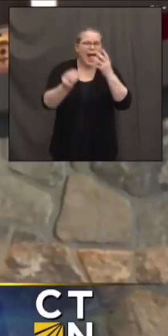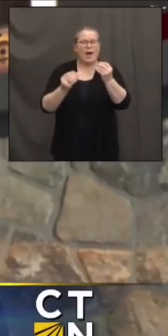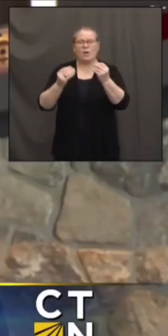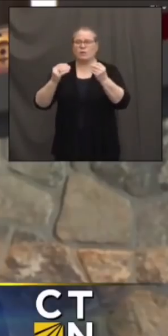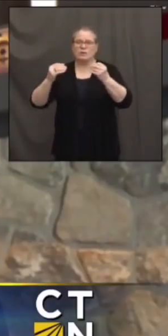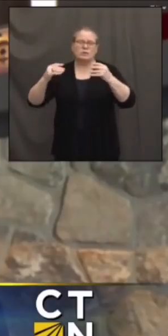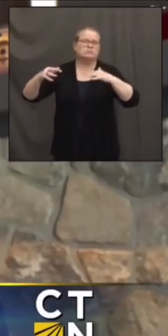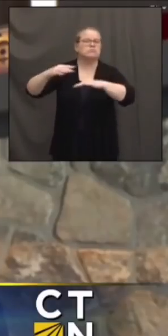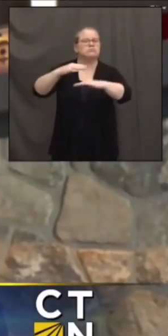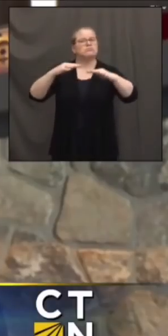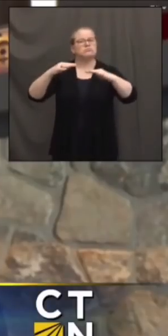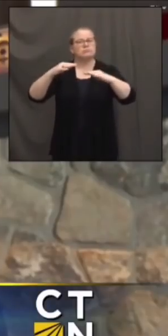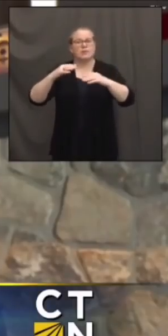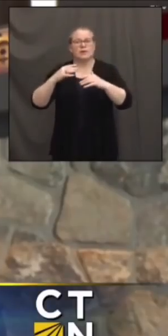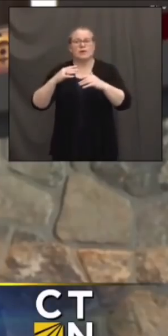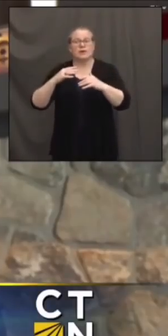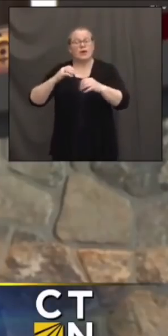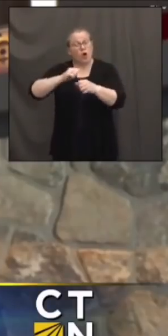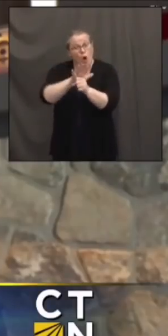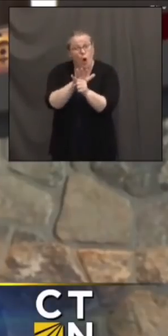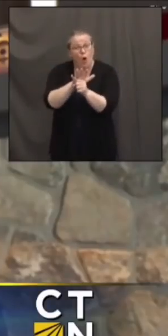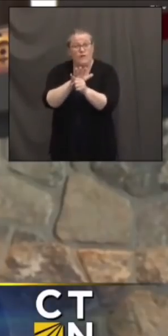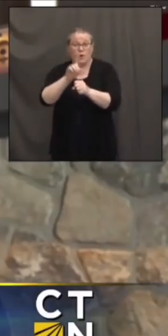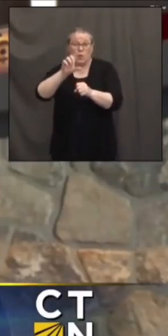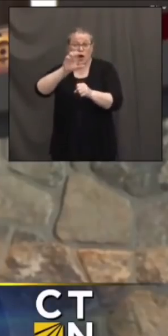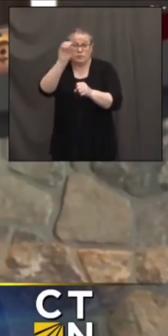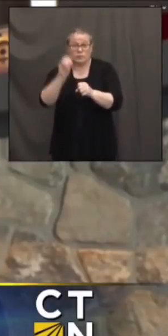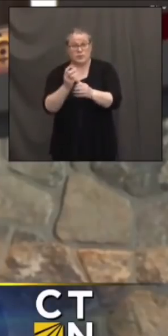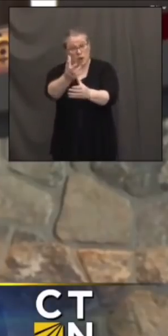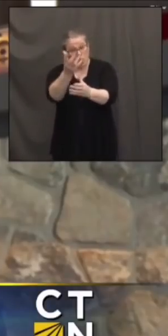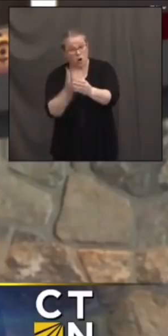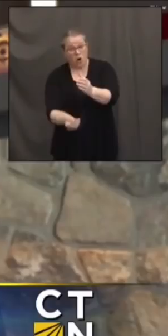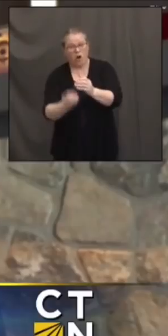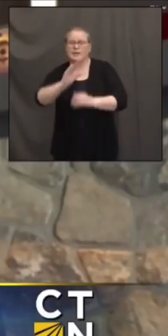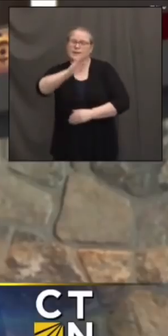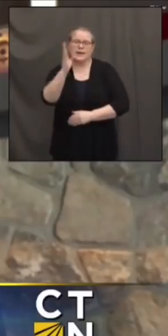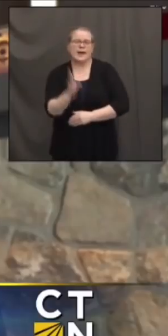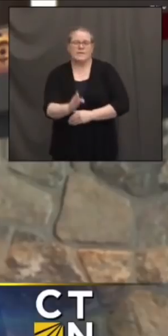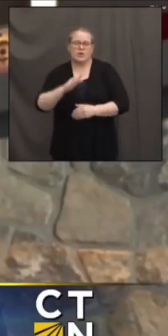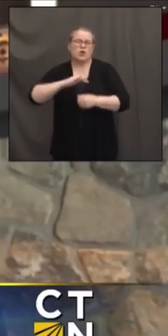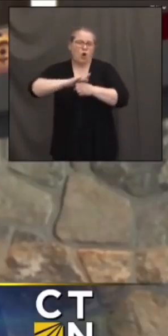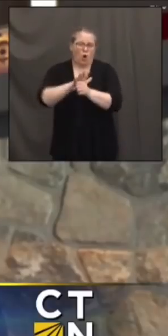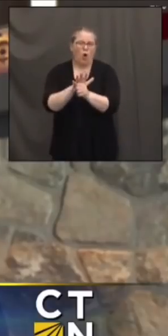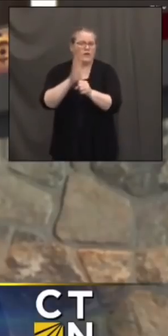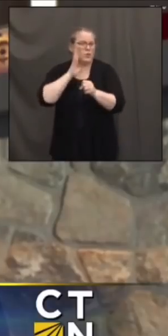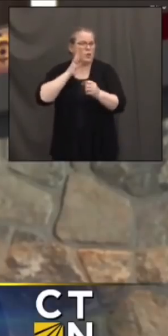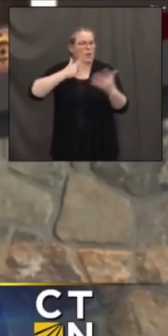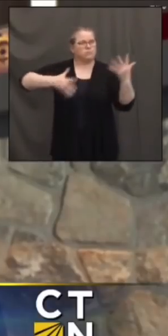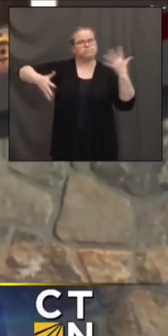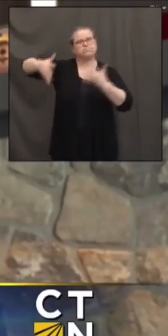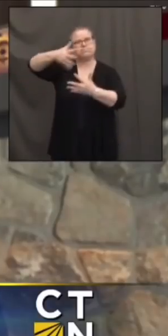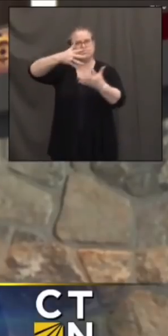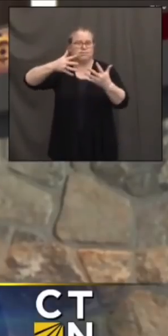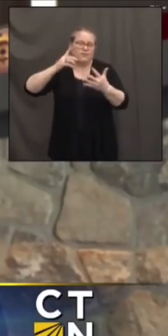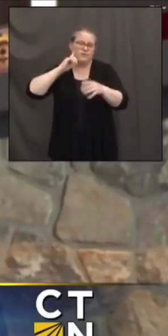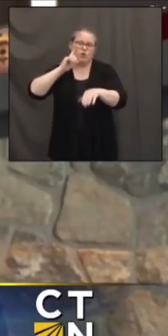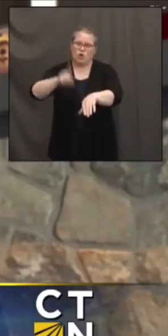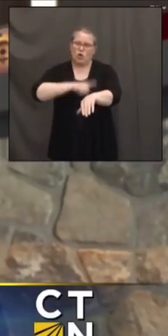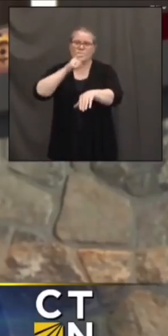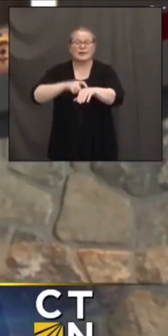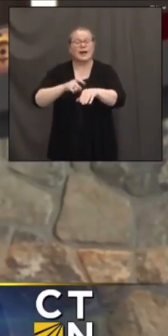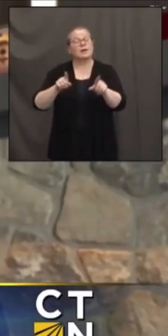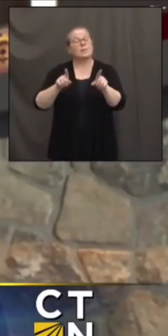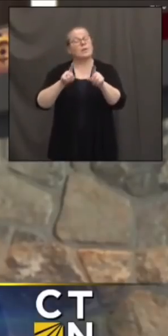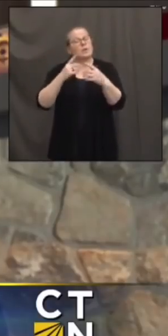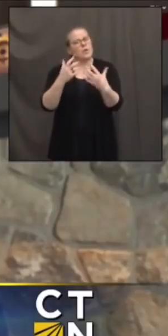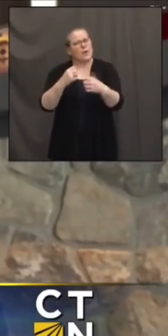get to zero COVID. COVID's always going to circulate. It's going to be a fact of life probably for a long time. What we want to do is try to get enough immunity in the population,